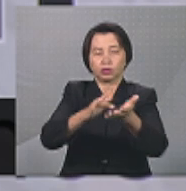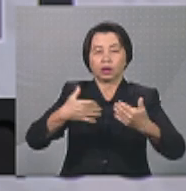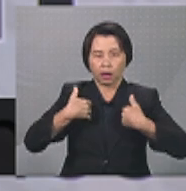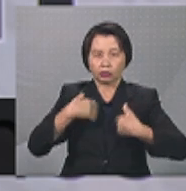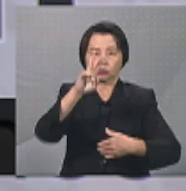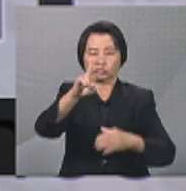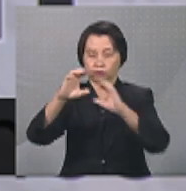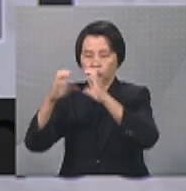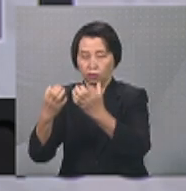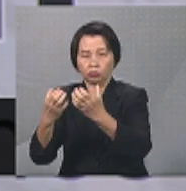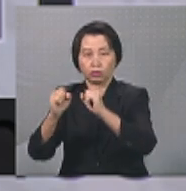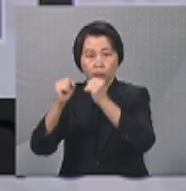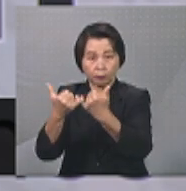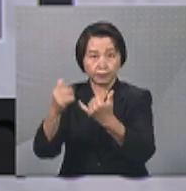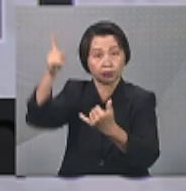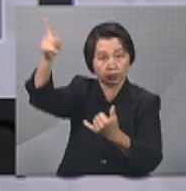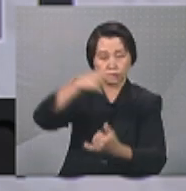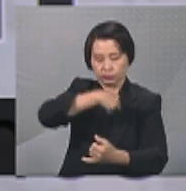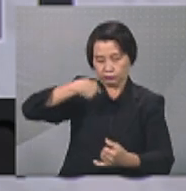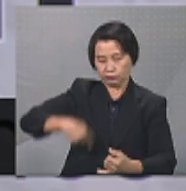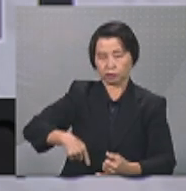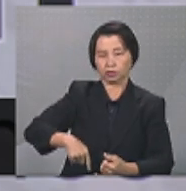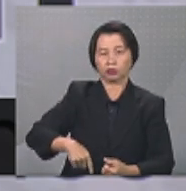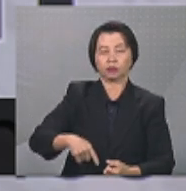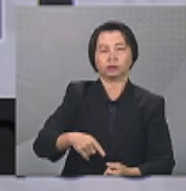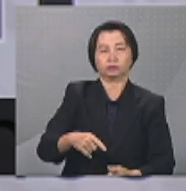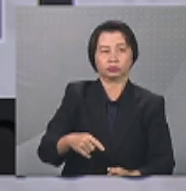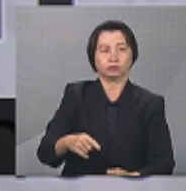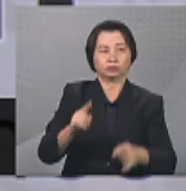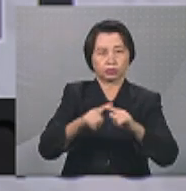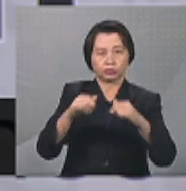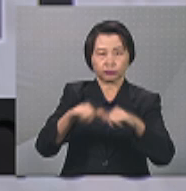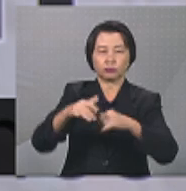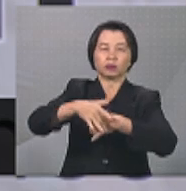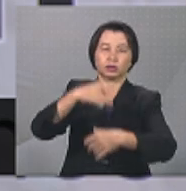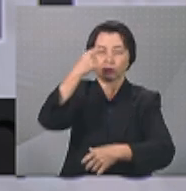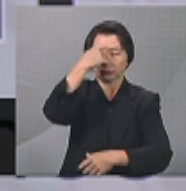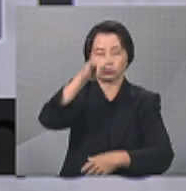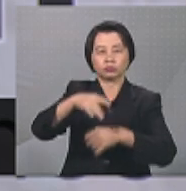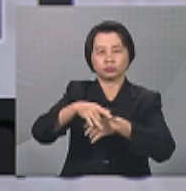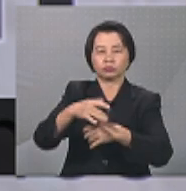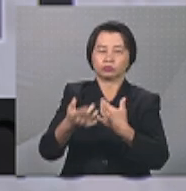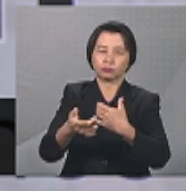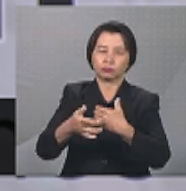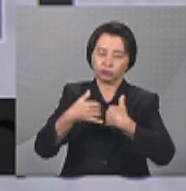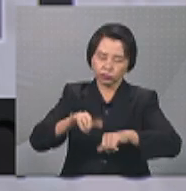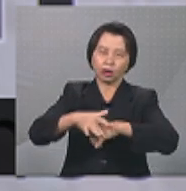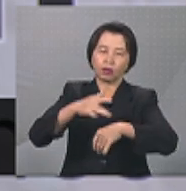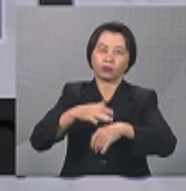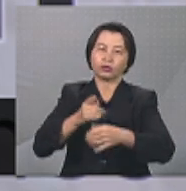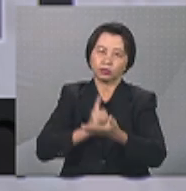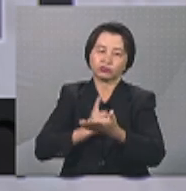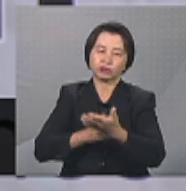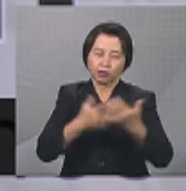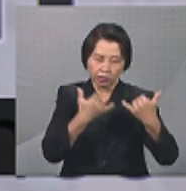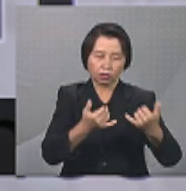companies in China and other countries as well. So, but it's still very early for us to discuss. We are still in the process of discussion